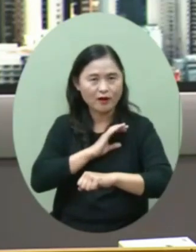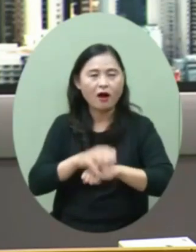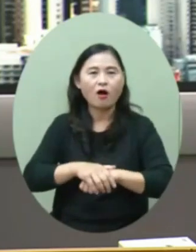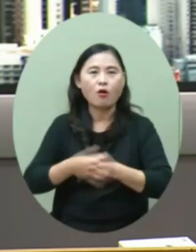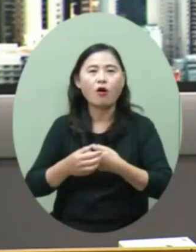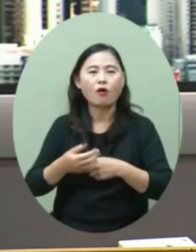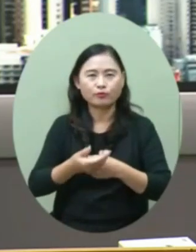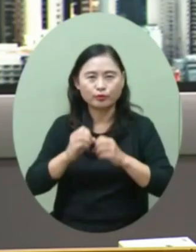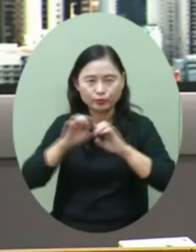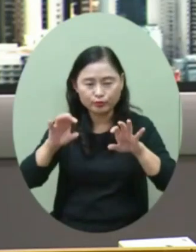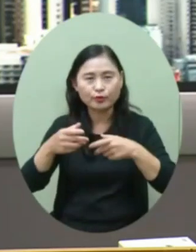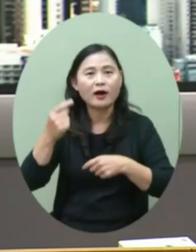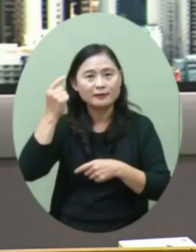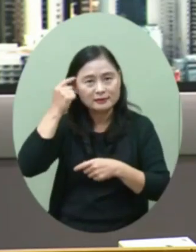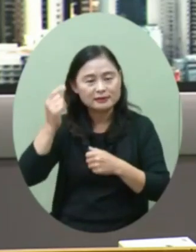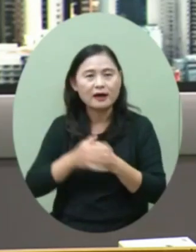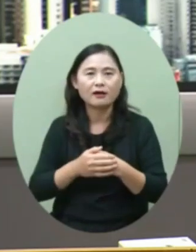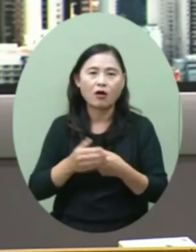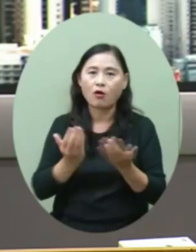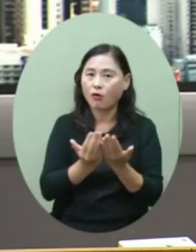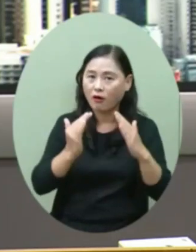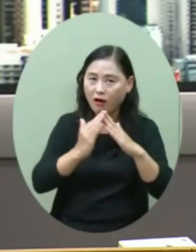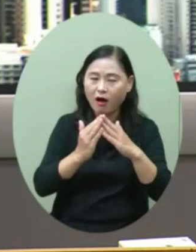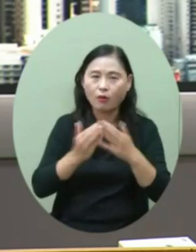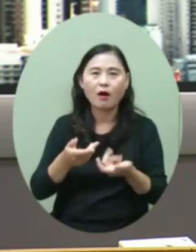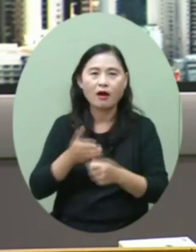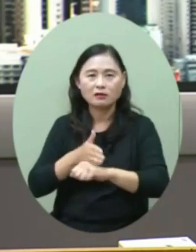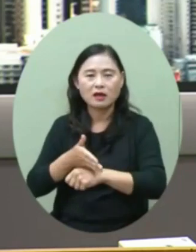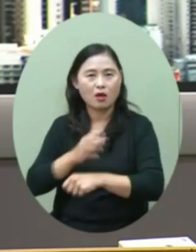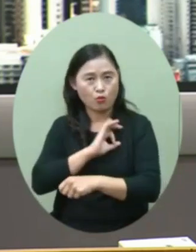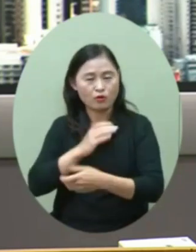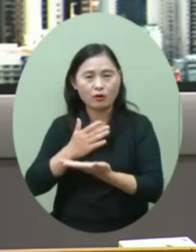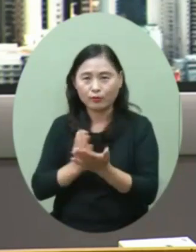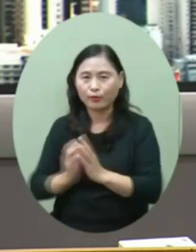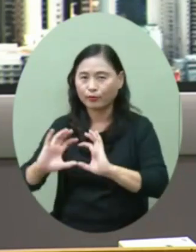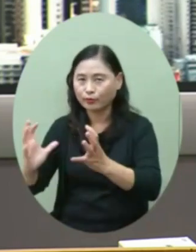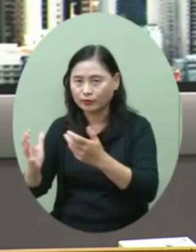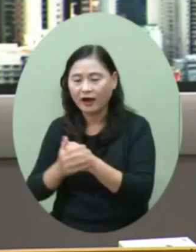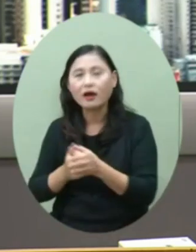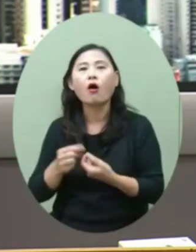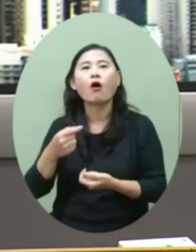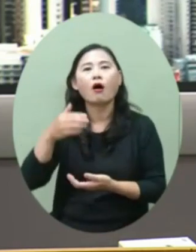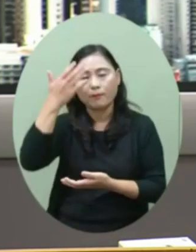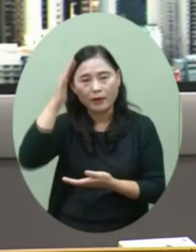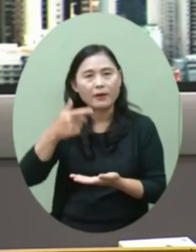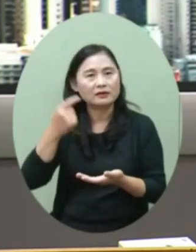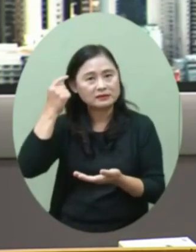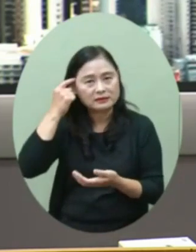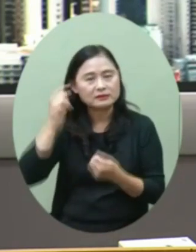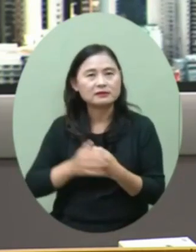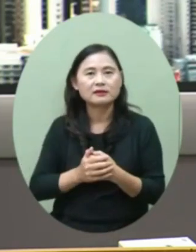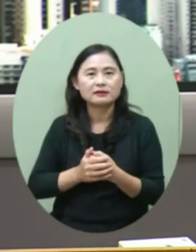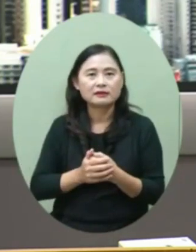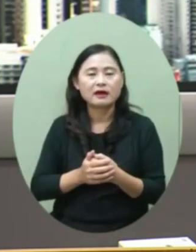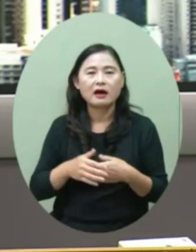on. This is make sure that schools and other bodies in Hong Kong will all come to